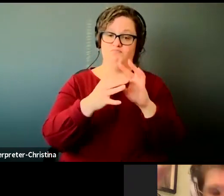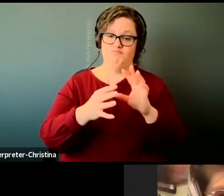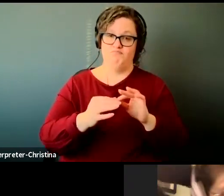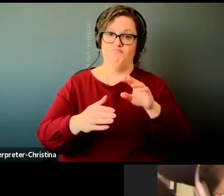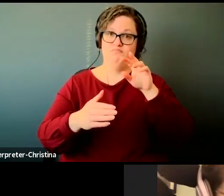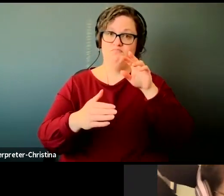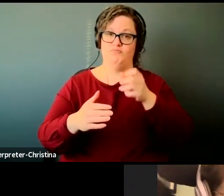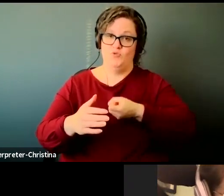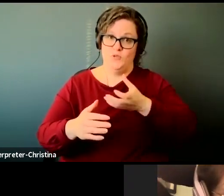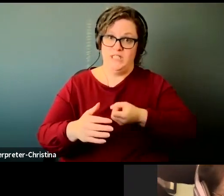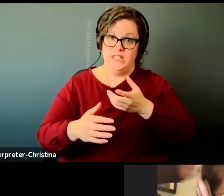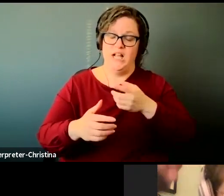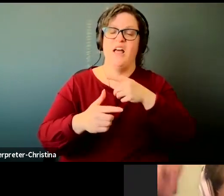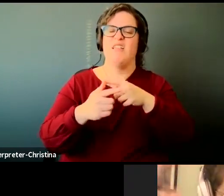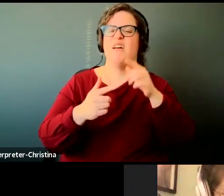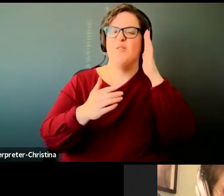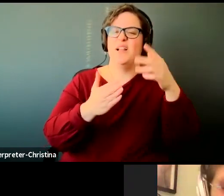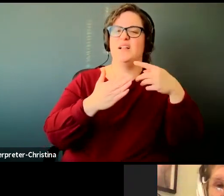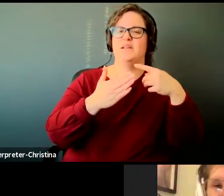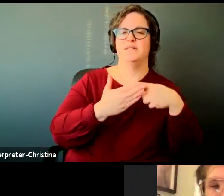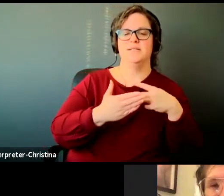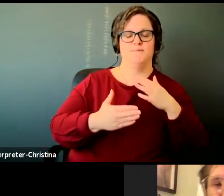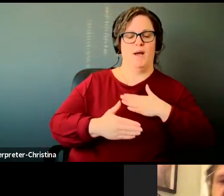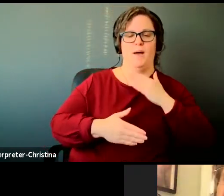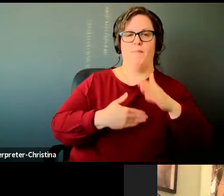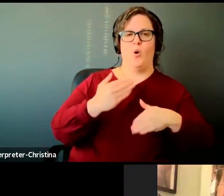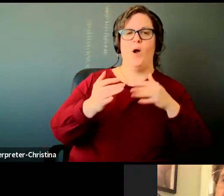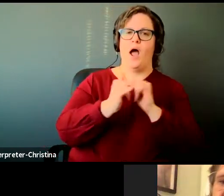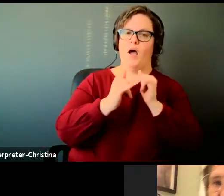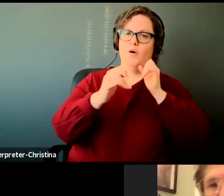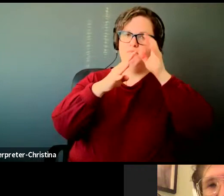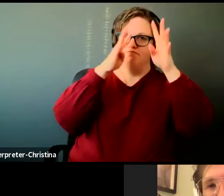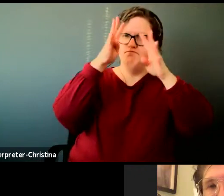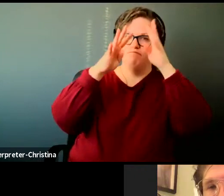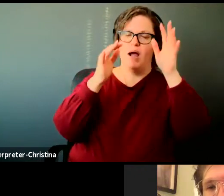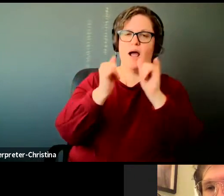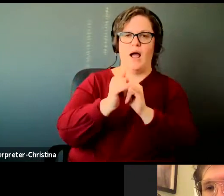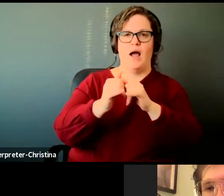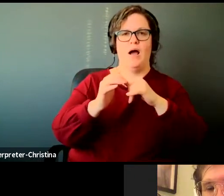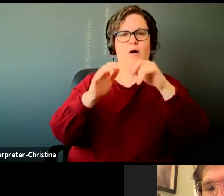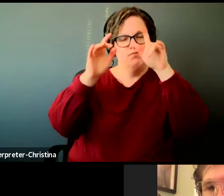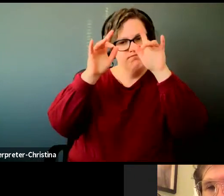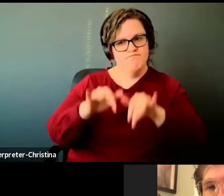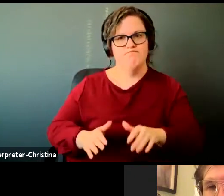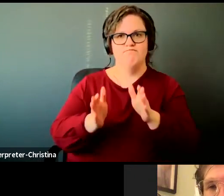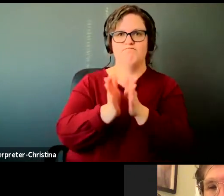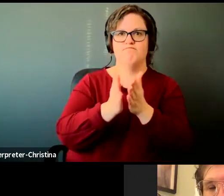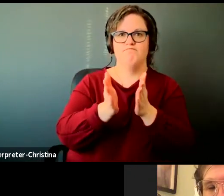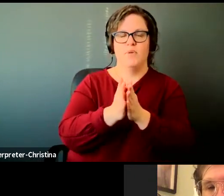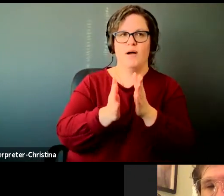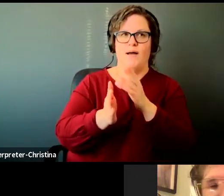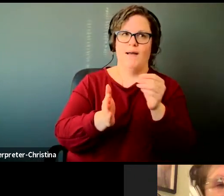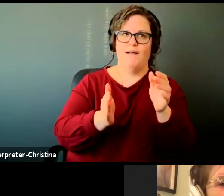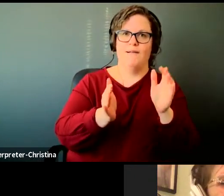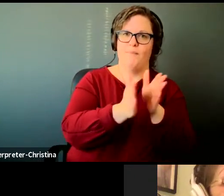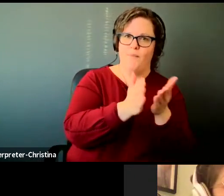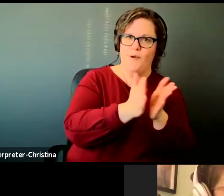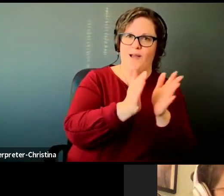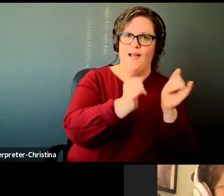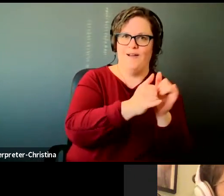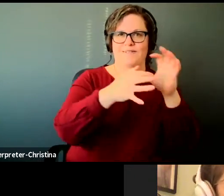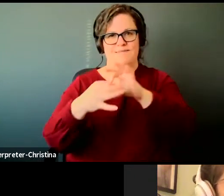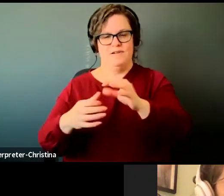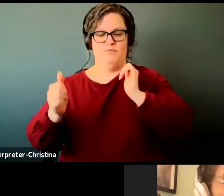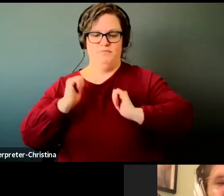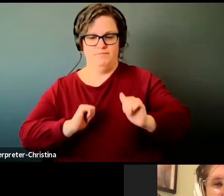process of the creative process that went into this work as a book, but this work is also a show, and how that relates then to my textile work and